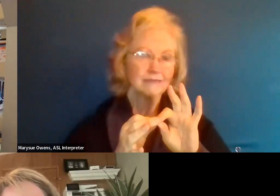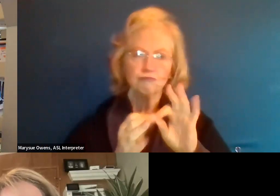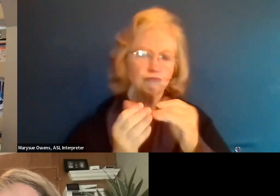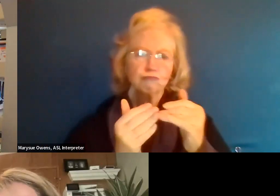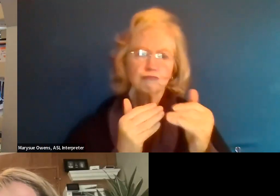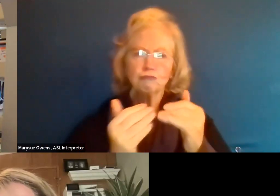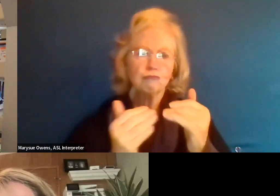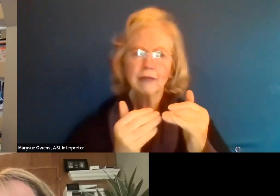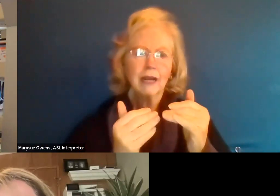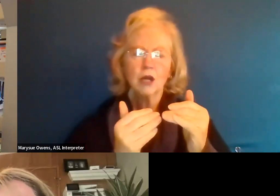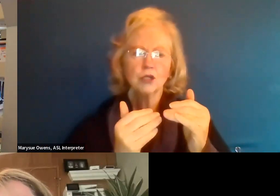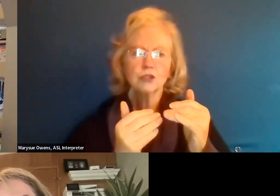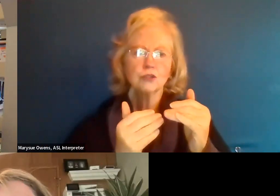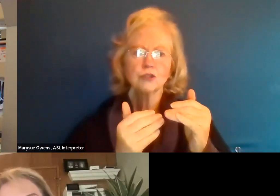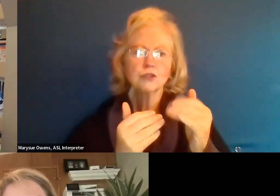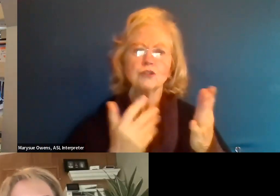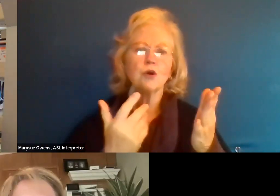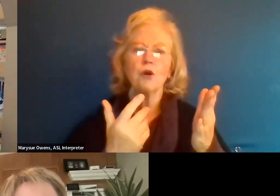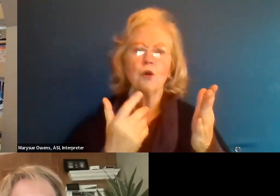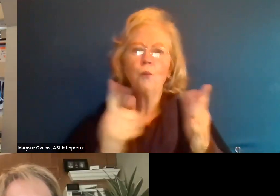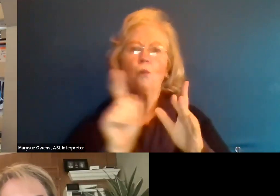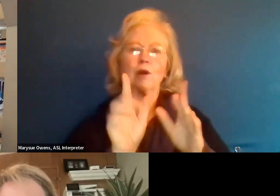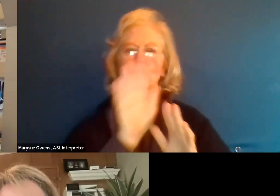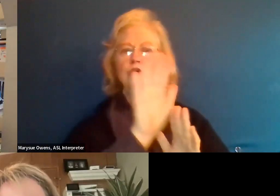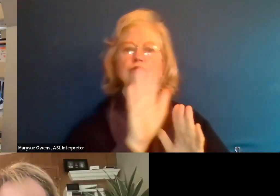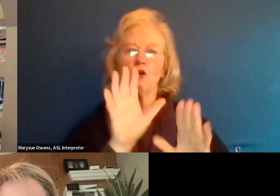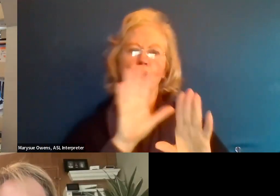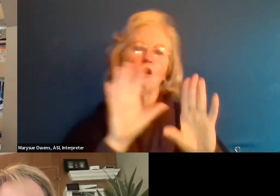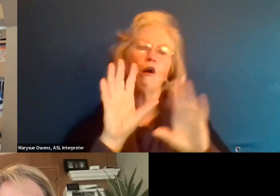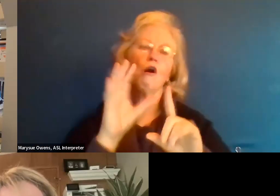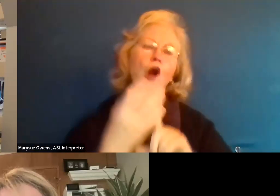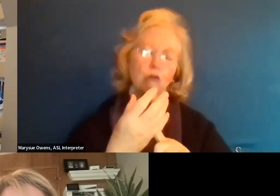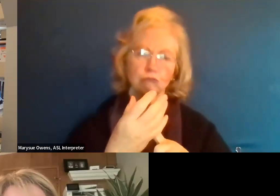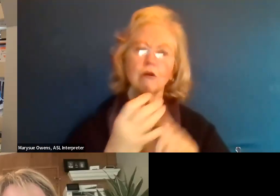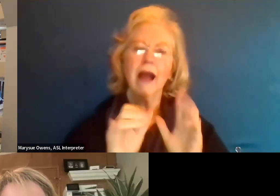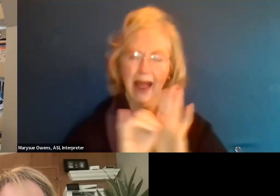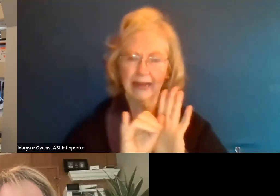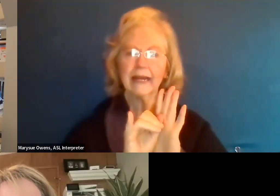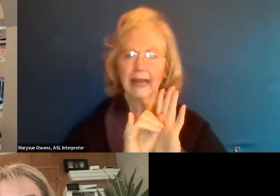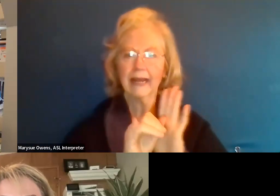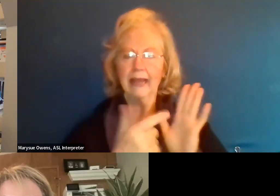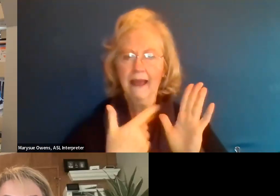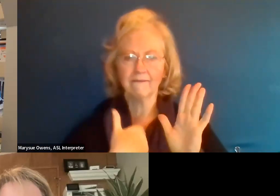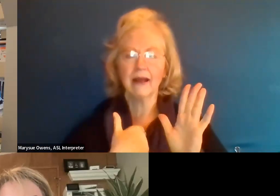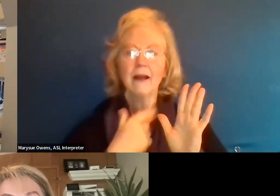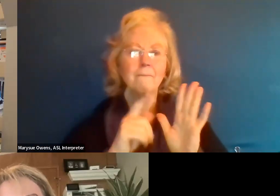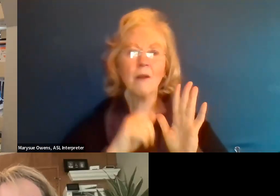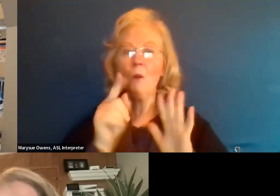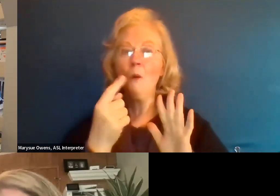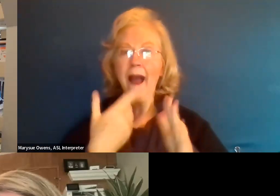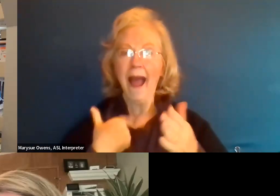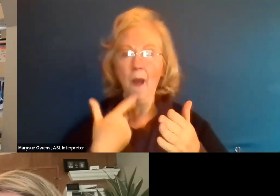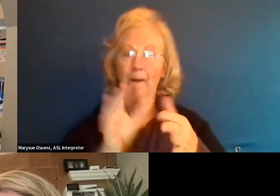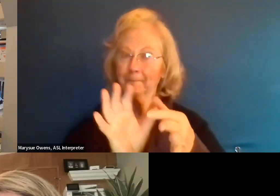of what cultural identities attached to the language that you're providing interpretation. The only thing that I would